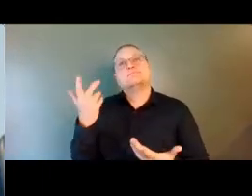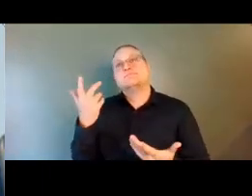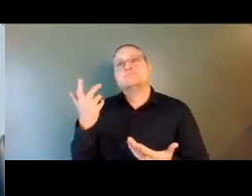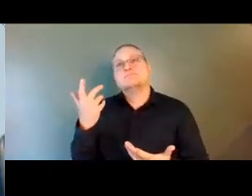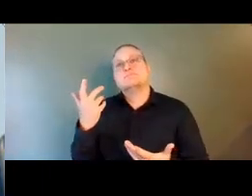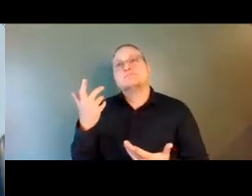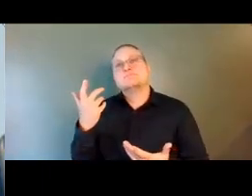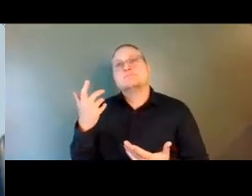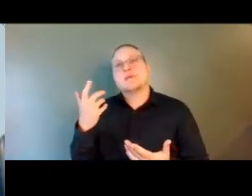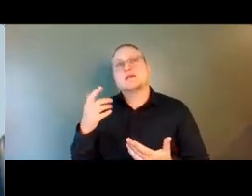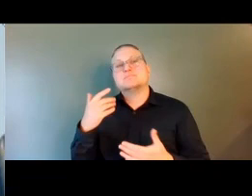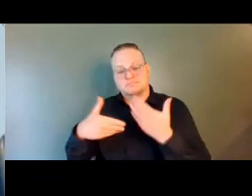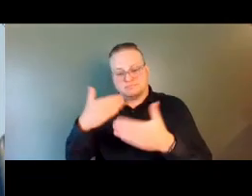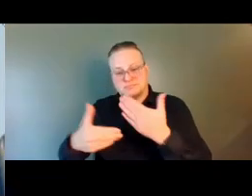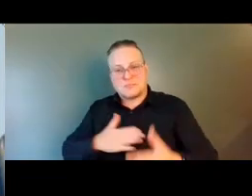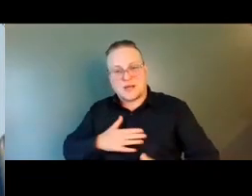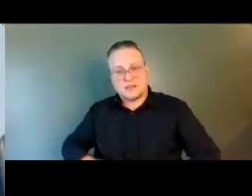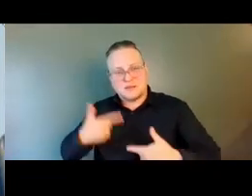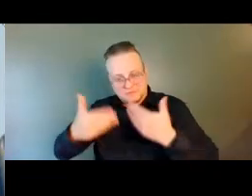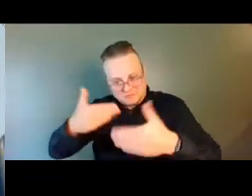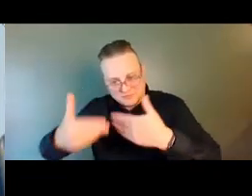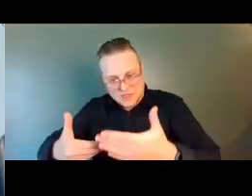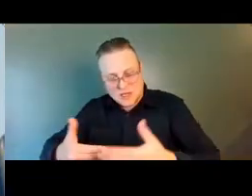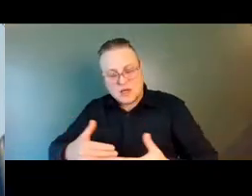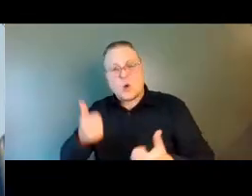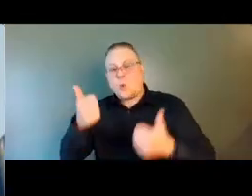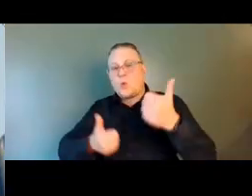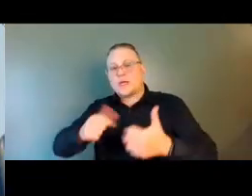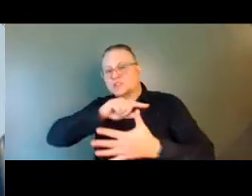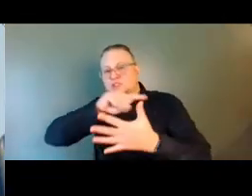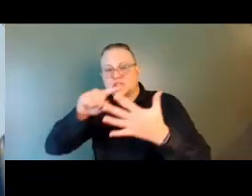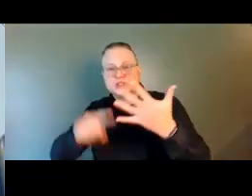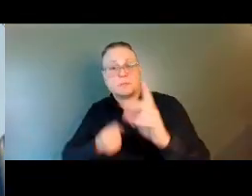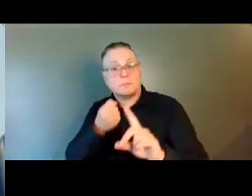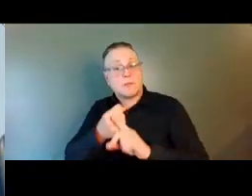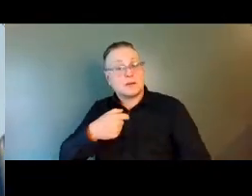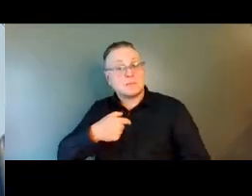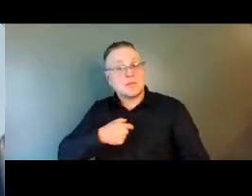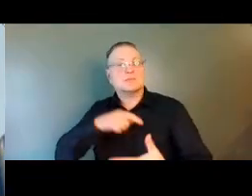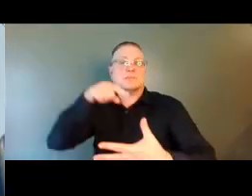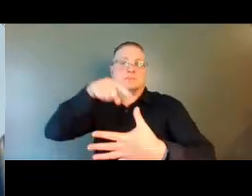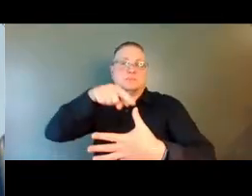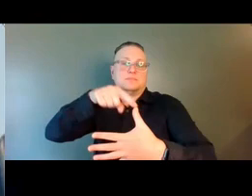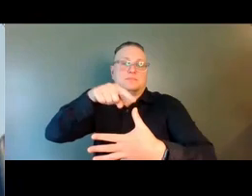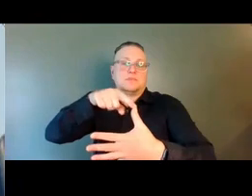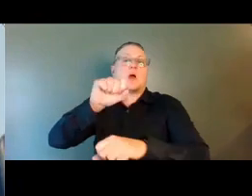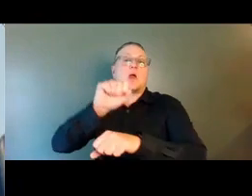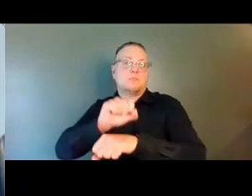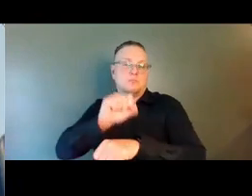the title that has been most impactful to me is Title I,